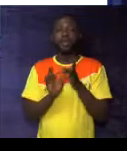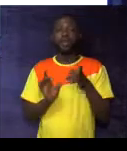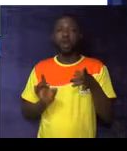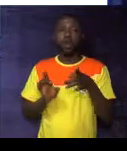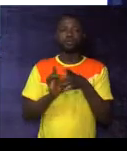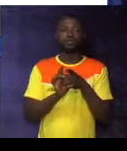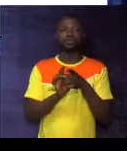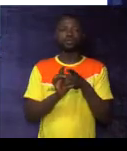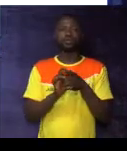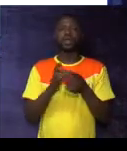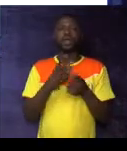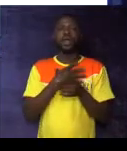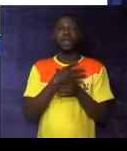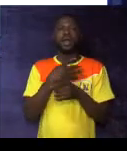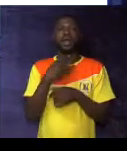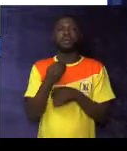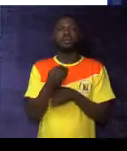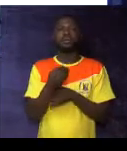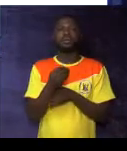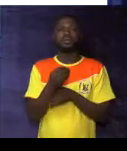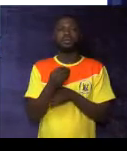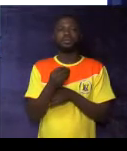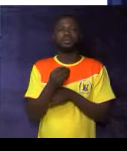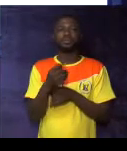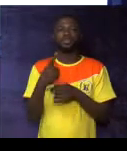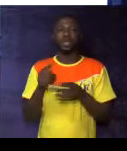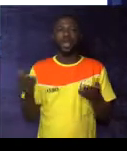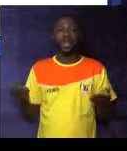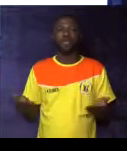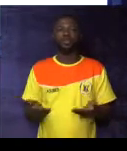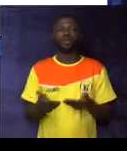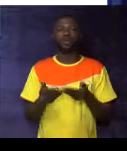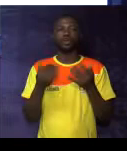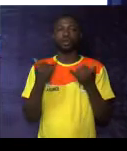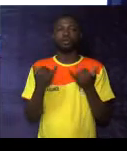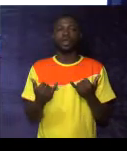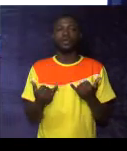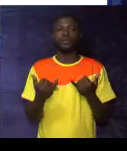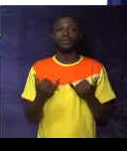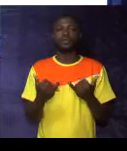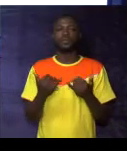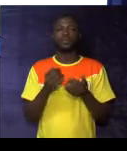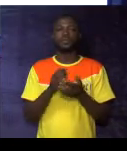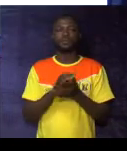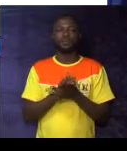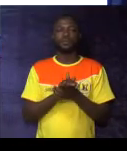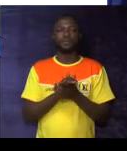identify conjunctions, and the introduction now.